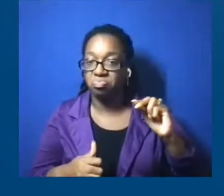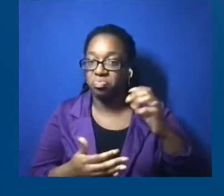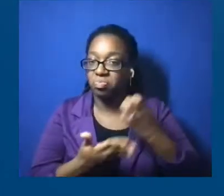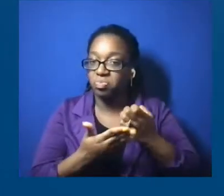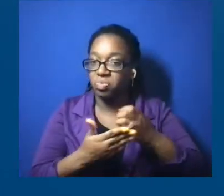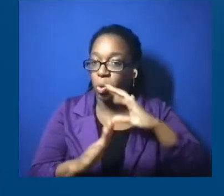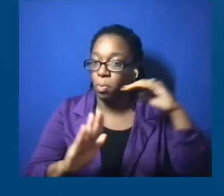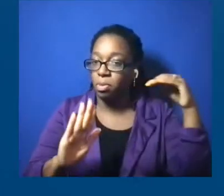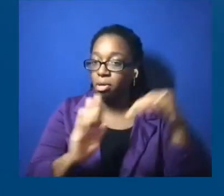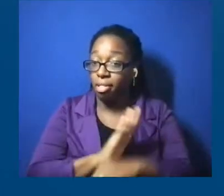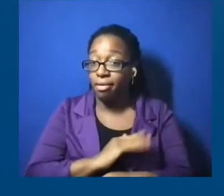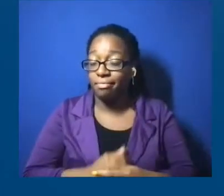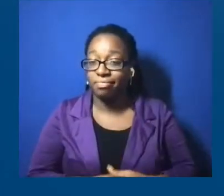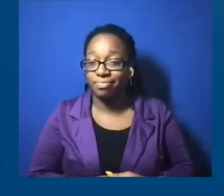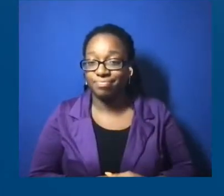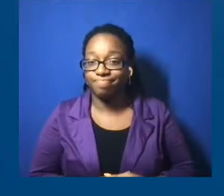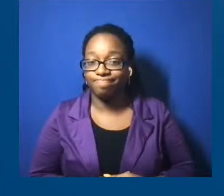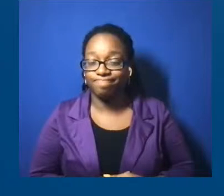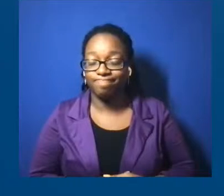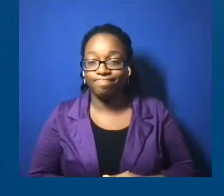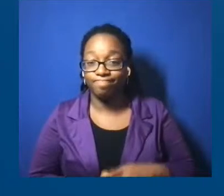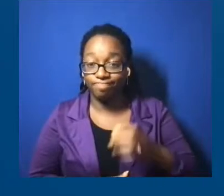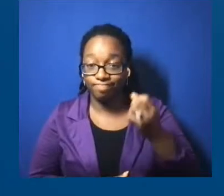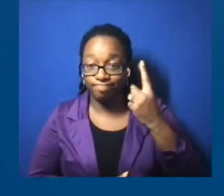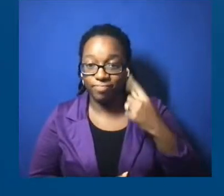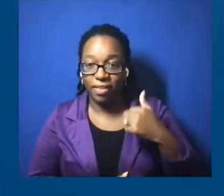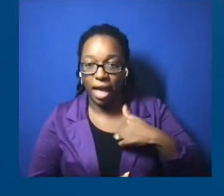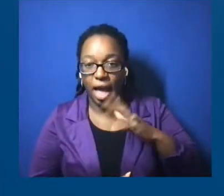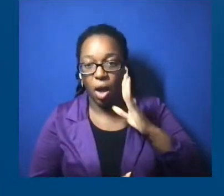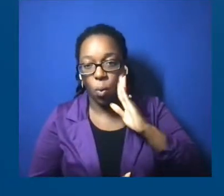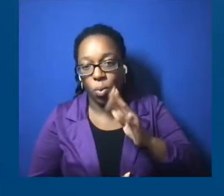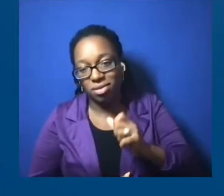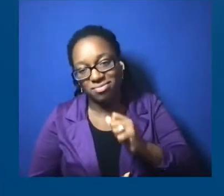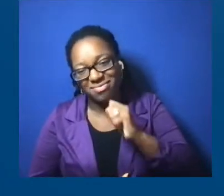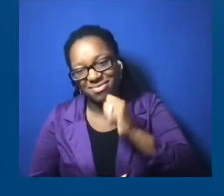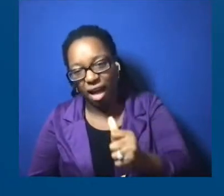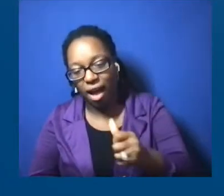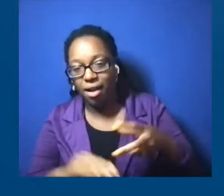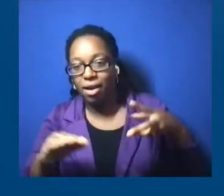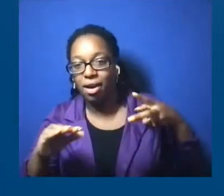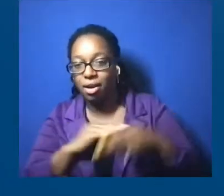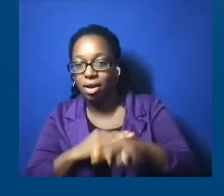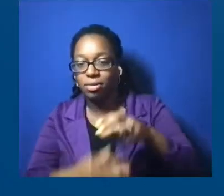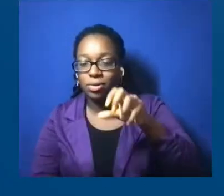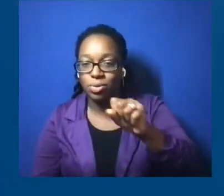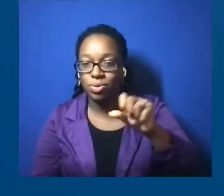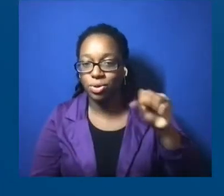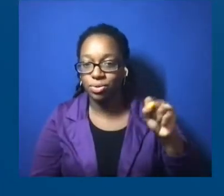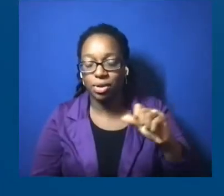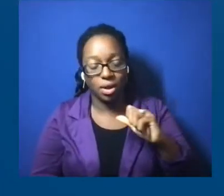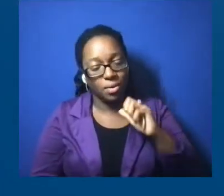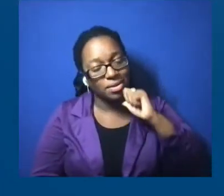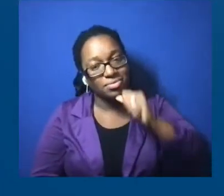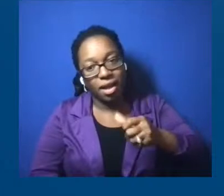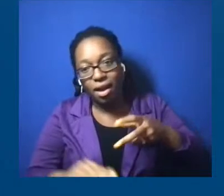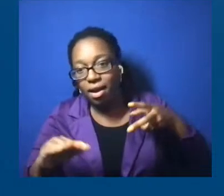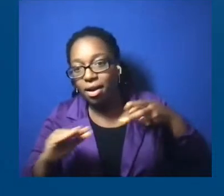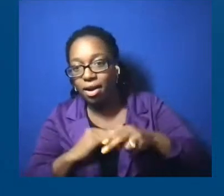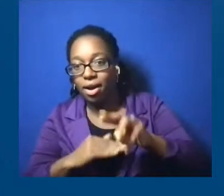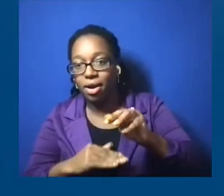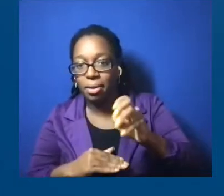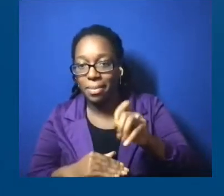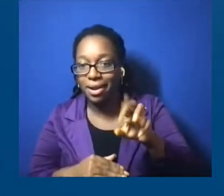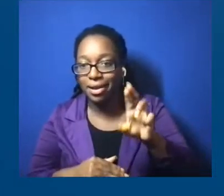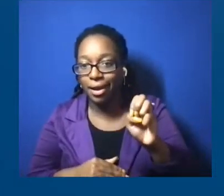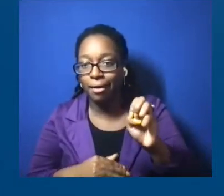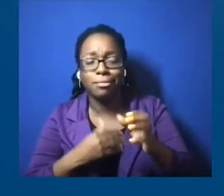clear. I will not cut Social Security. I will not cut Medicare. No matter how hard I